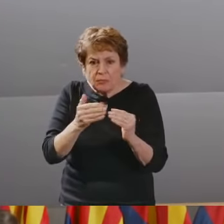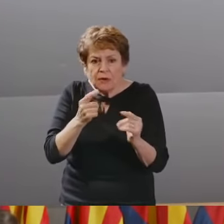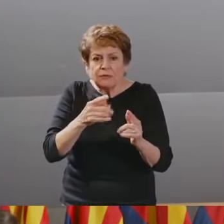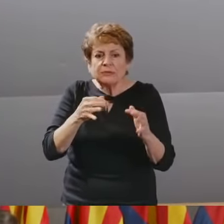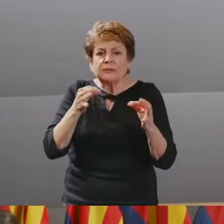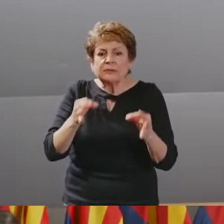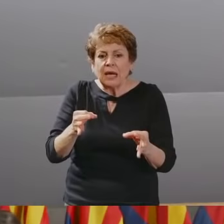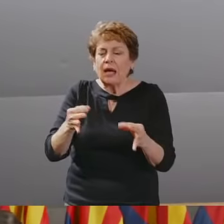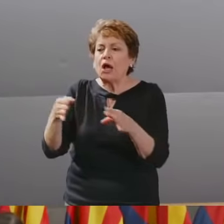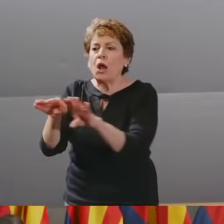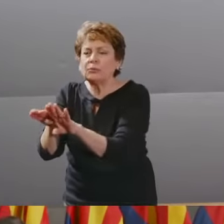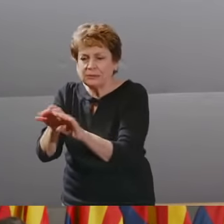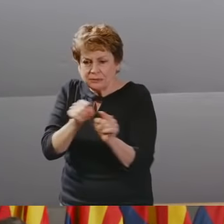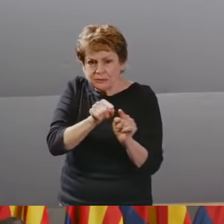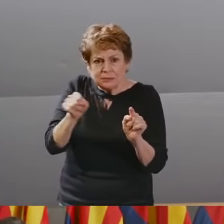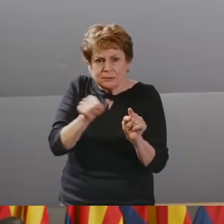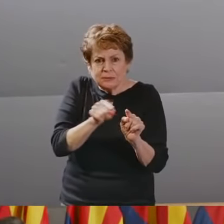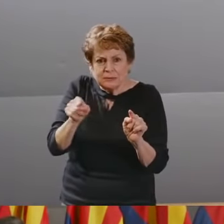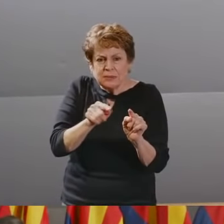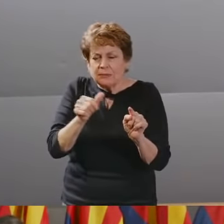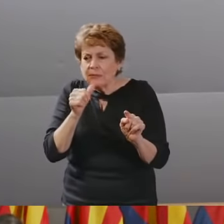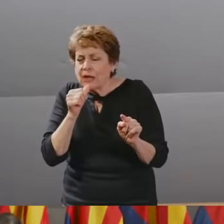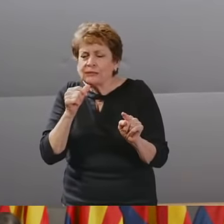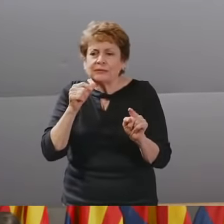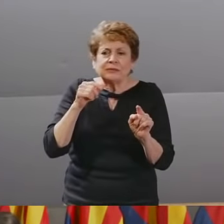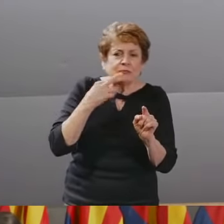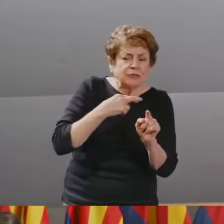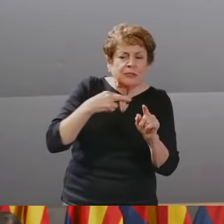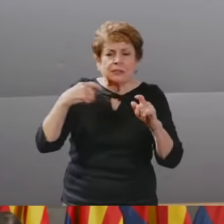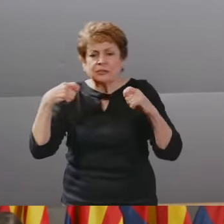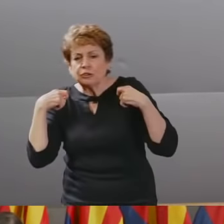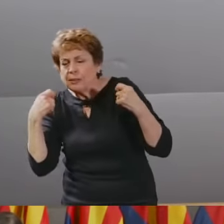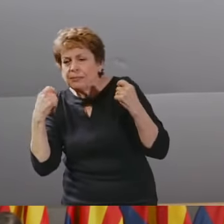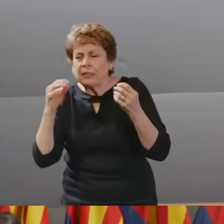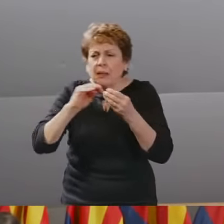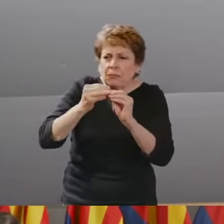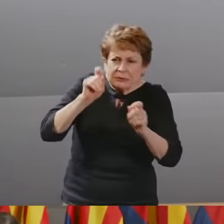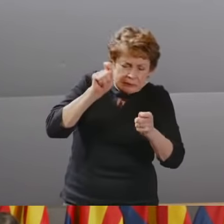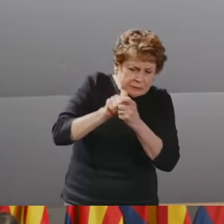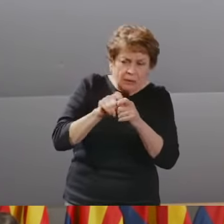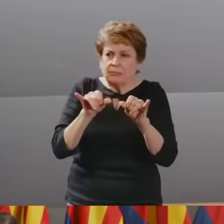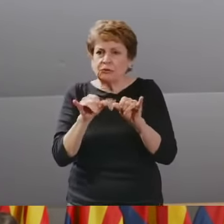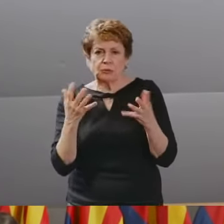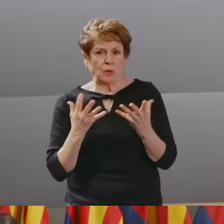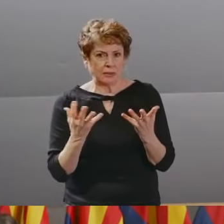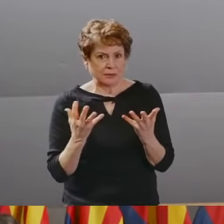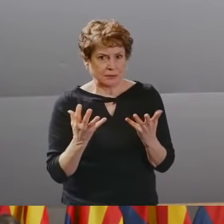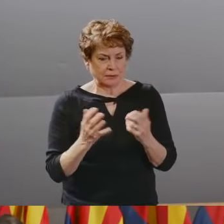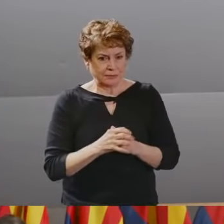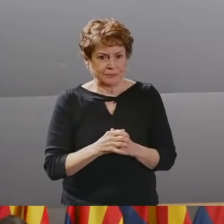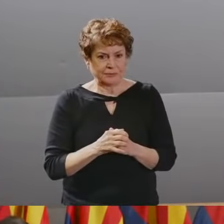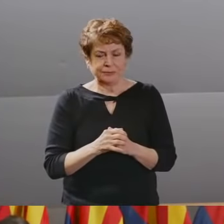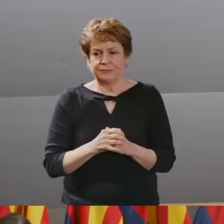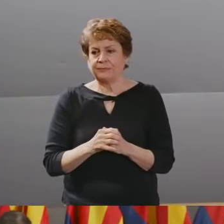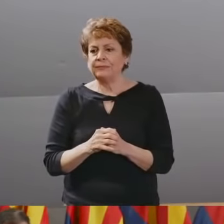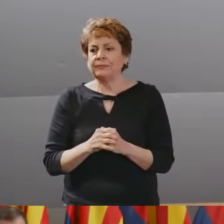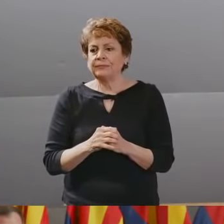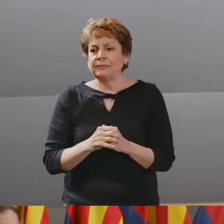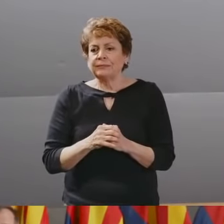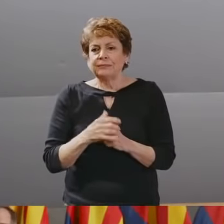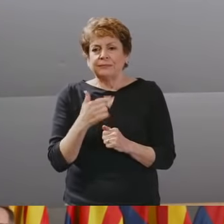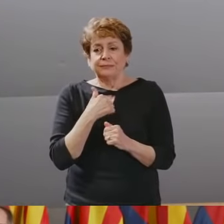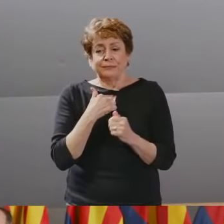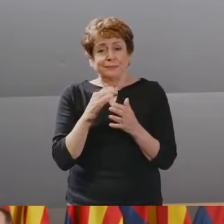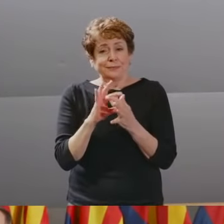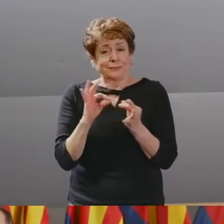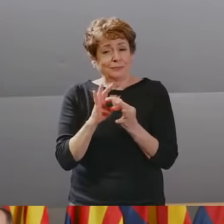So, Peter, I have said before that we're on the other side of the pandemic, and I think that has been